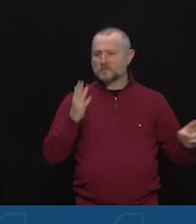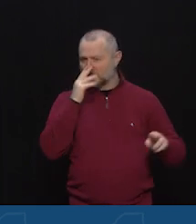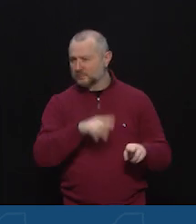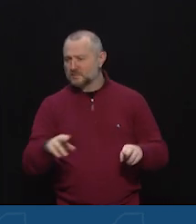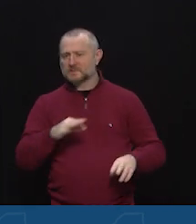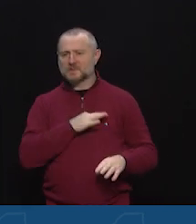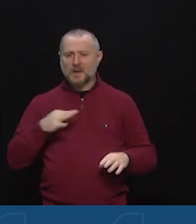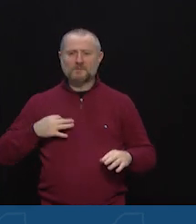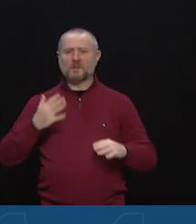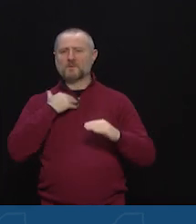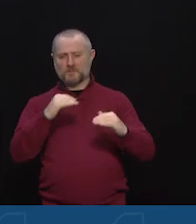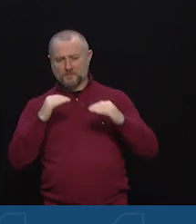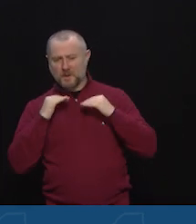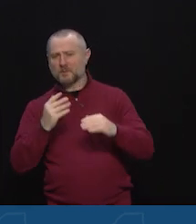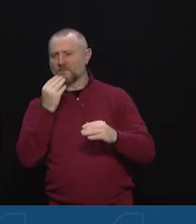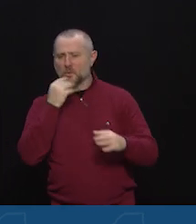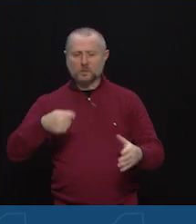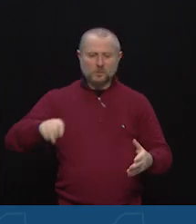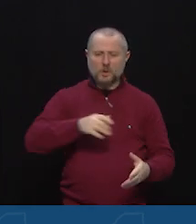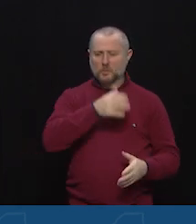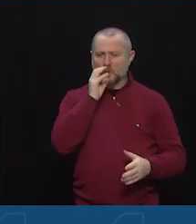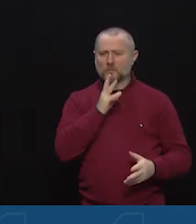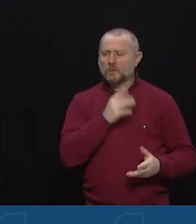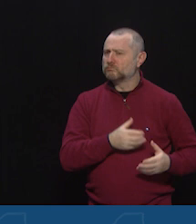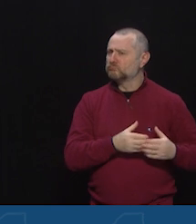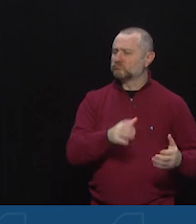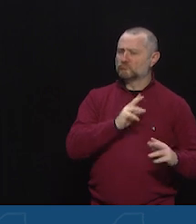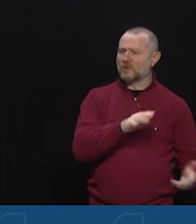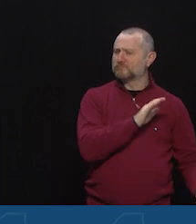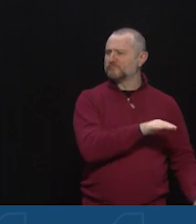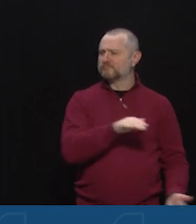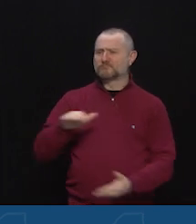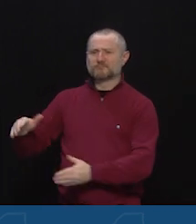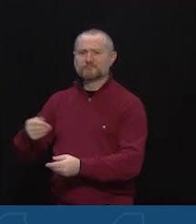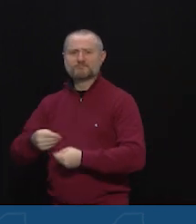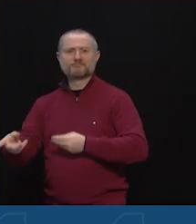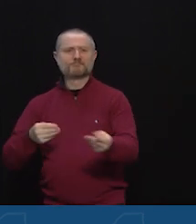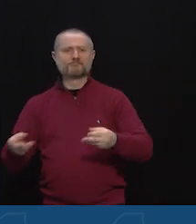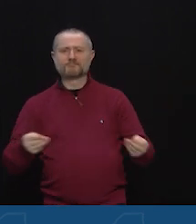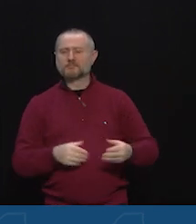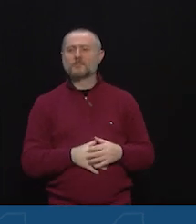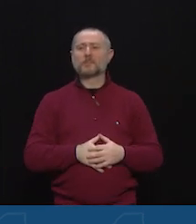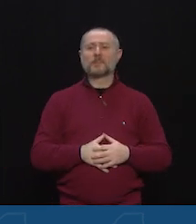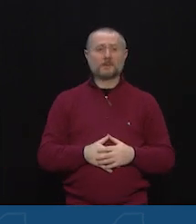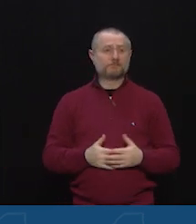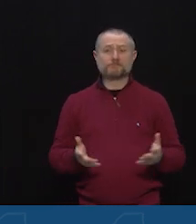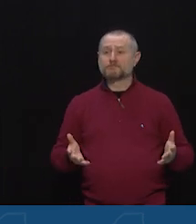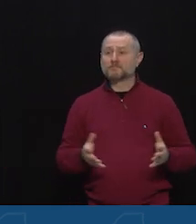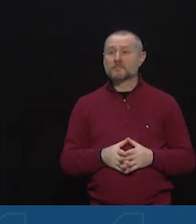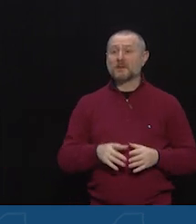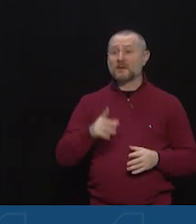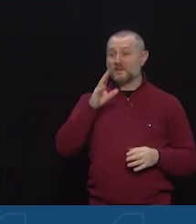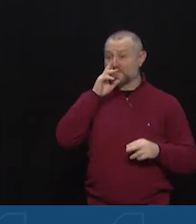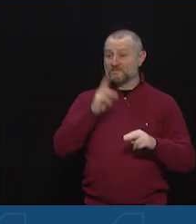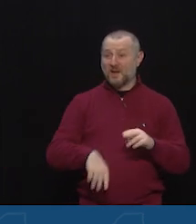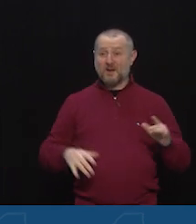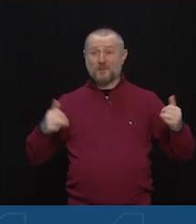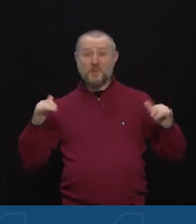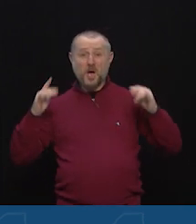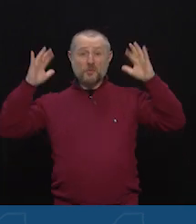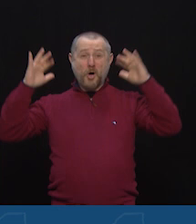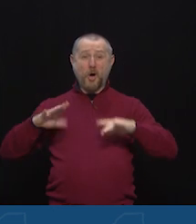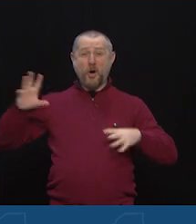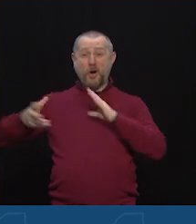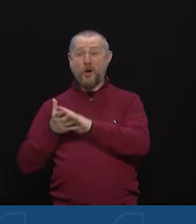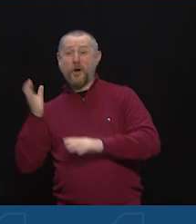the food, the water will be there for them as well. So yes, it's fun to dress up warm and play in the snow, but at some point, the wind